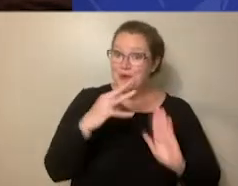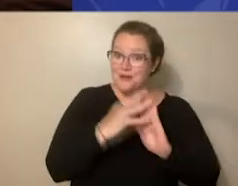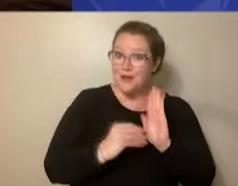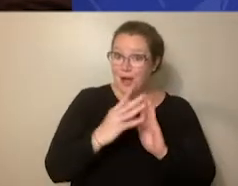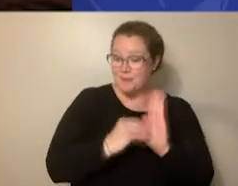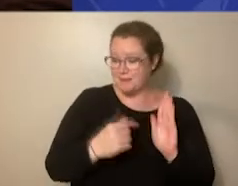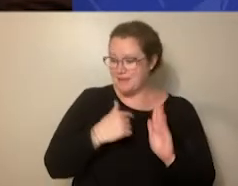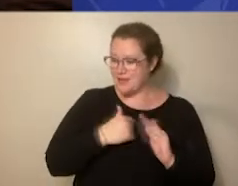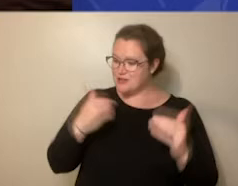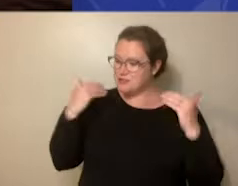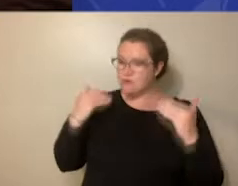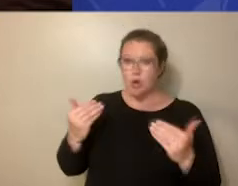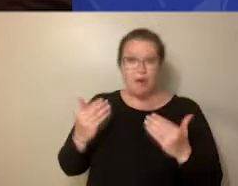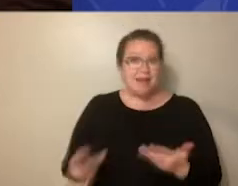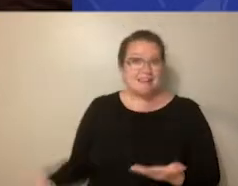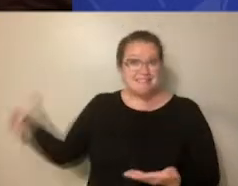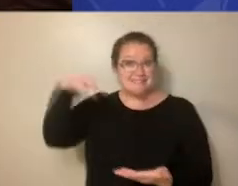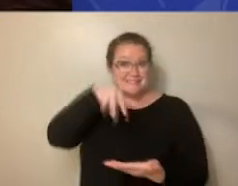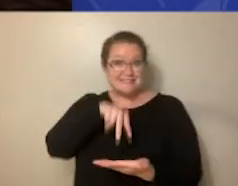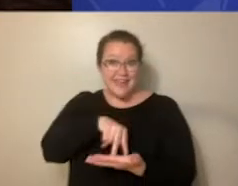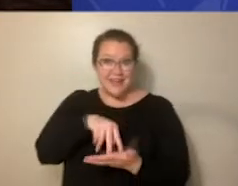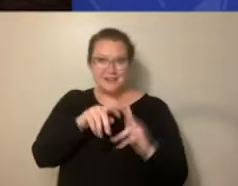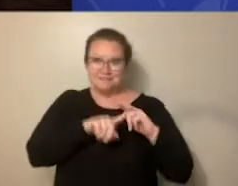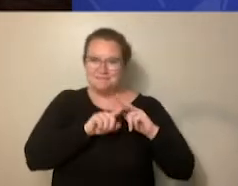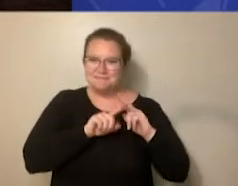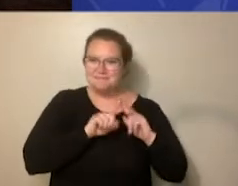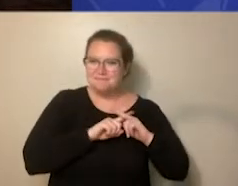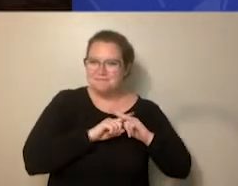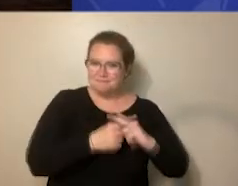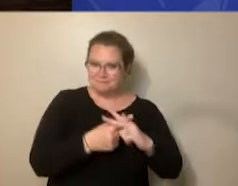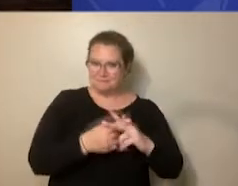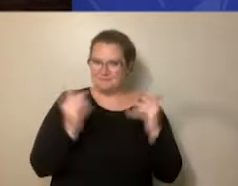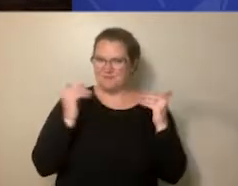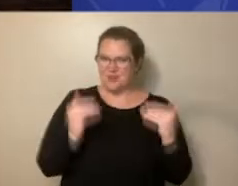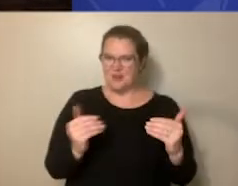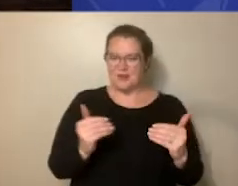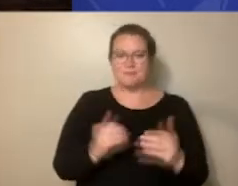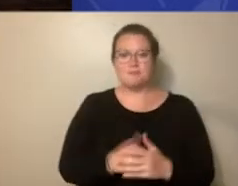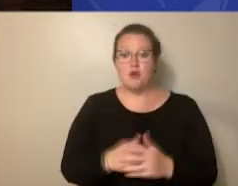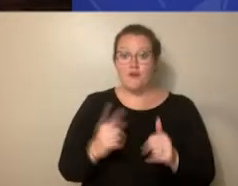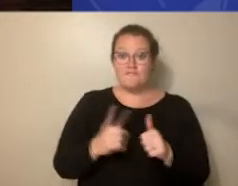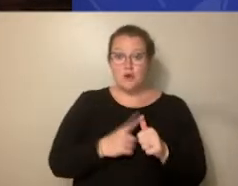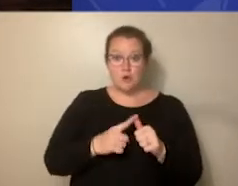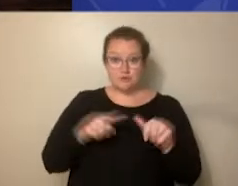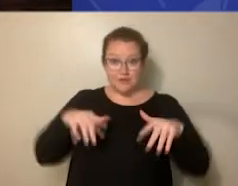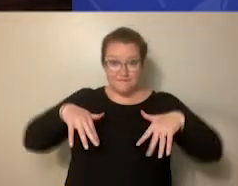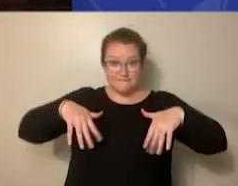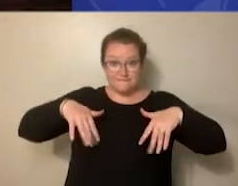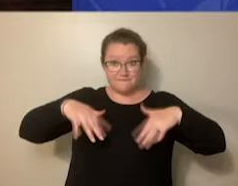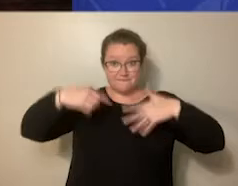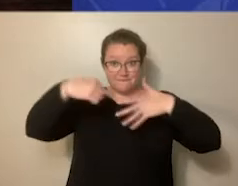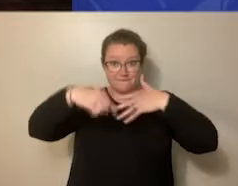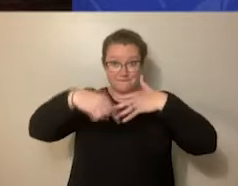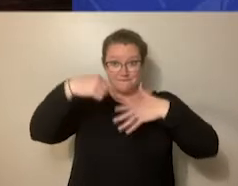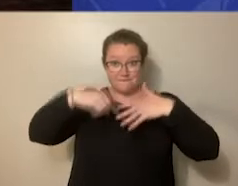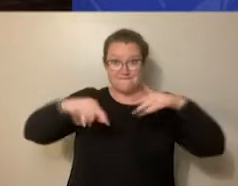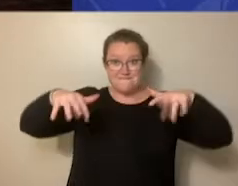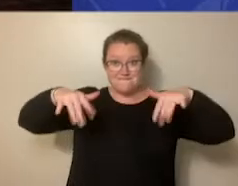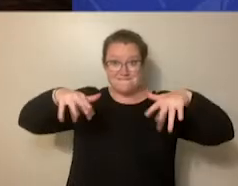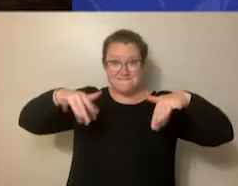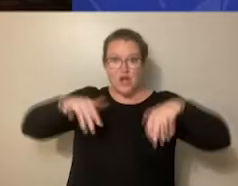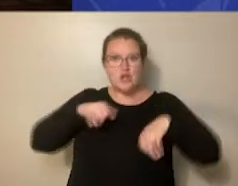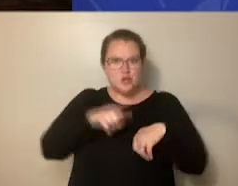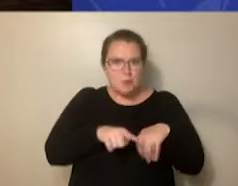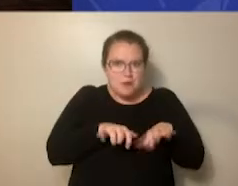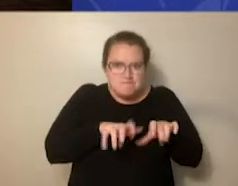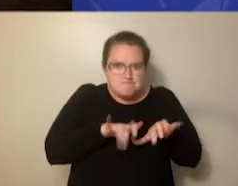So everybody, go ahead and stand up and let's get started. We're going to start with our fingers because you've all been working on those